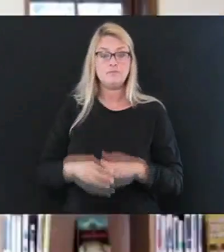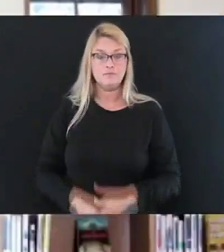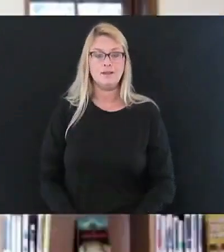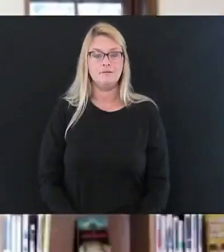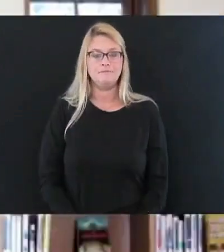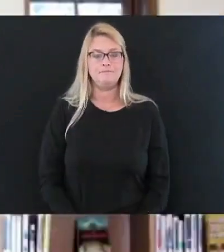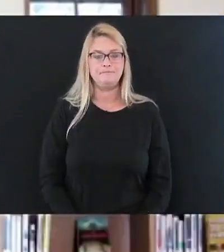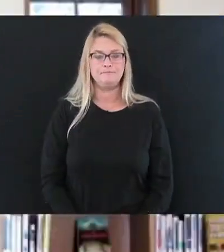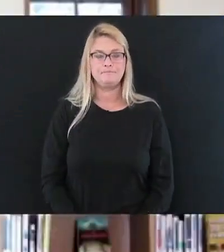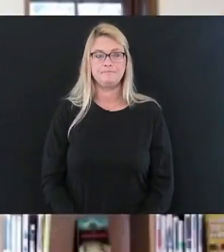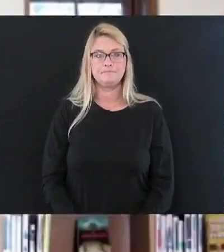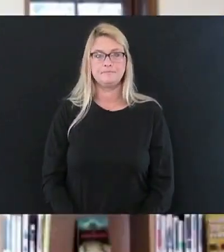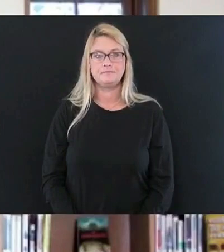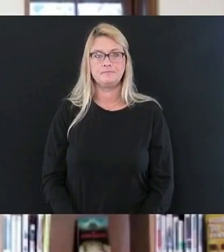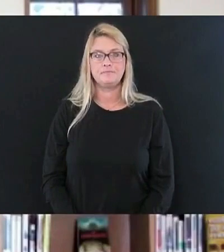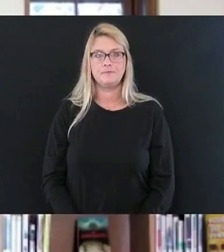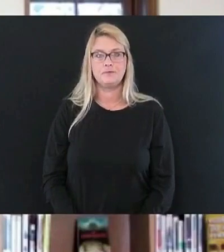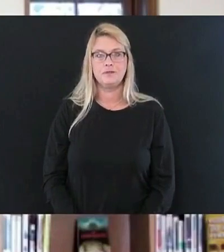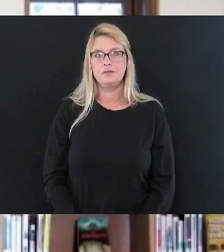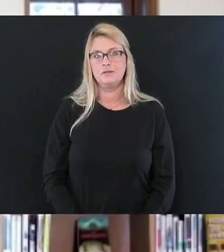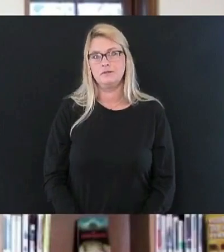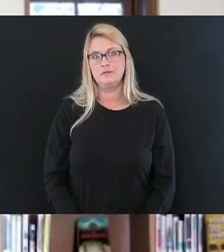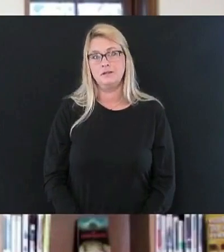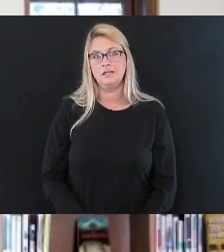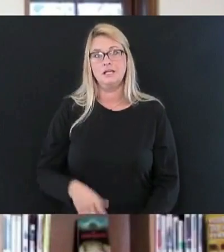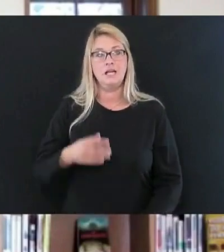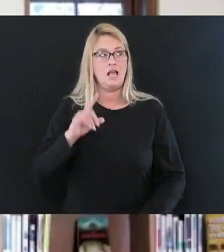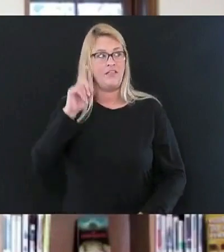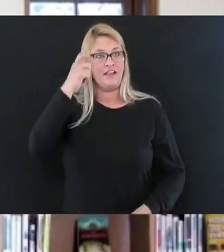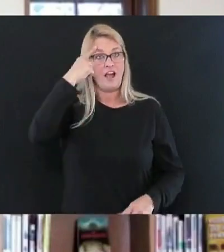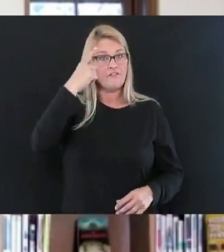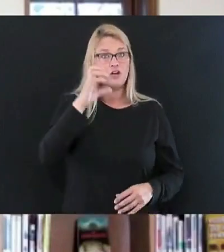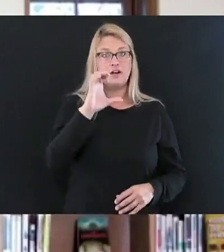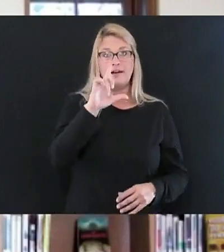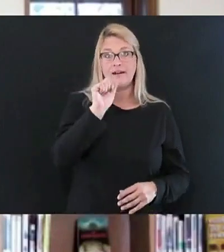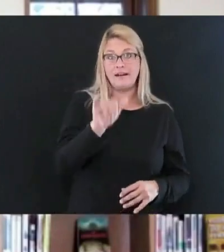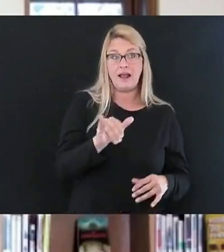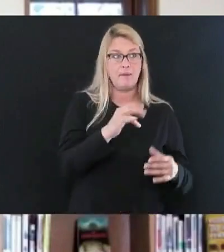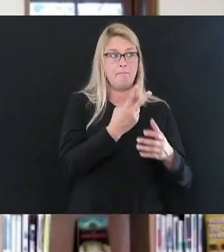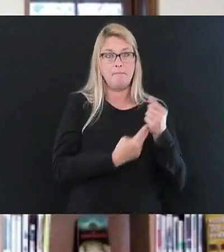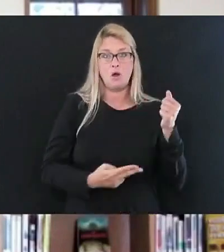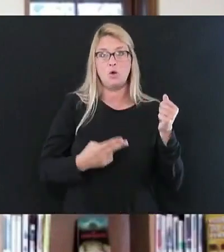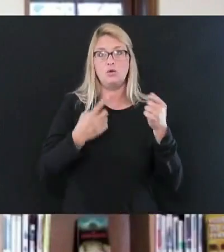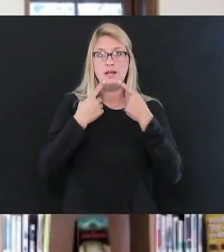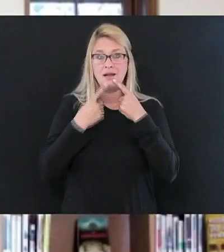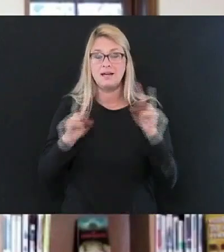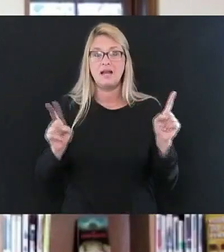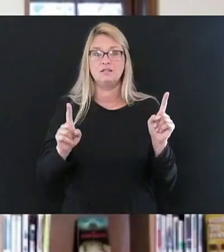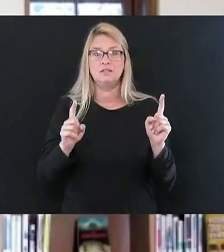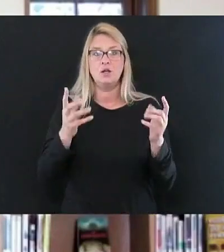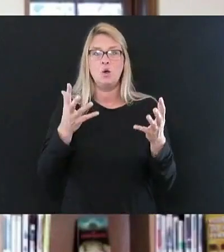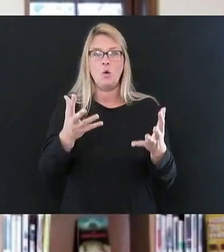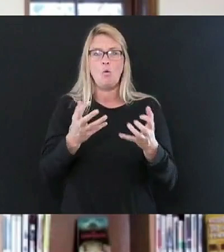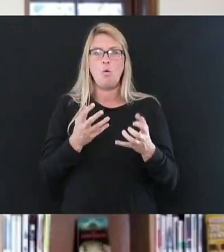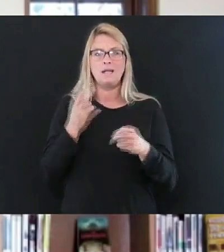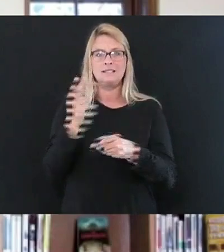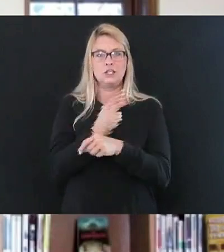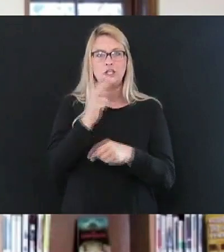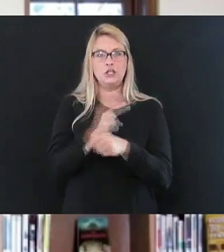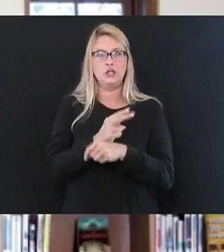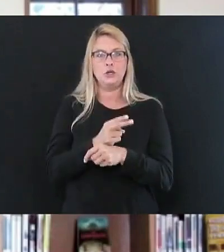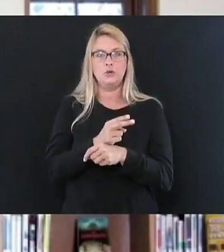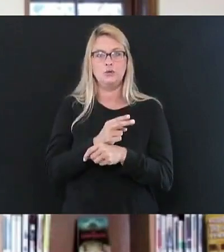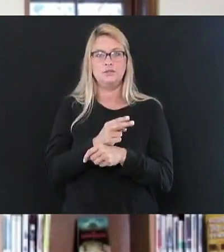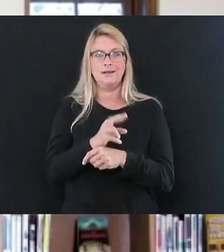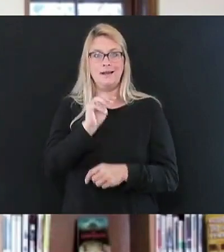and I just want to add, in addition to what the governor and Clay said, you know, a lot of people want to use a map as a stoplight,